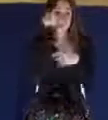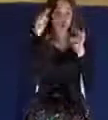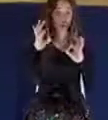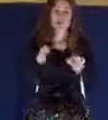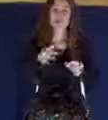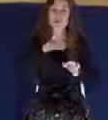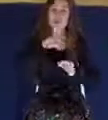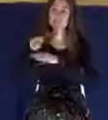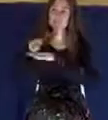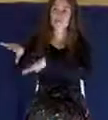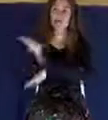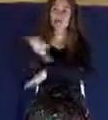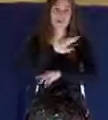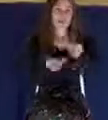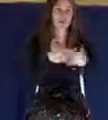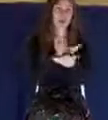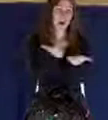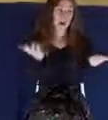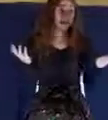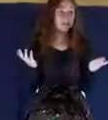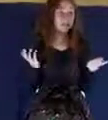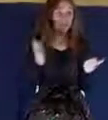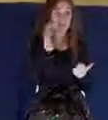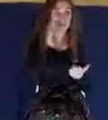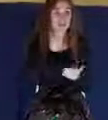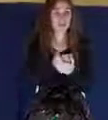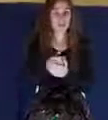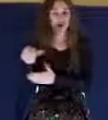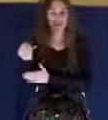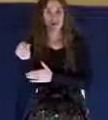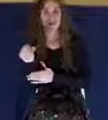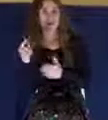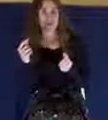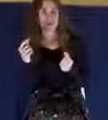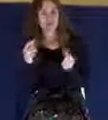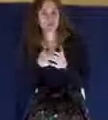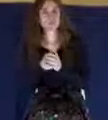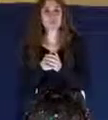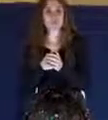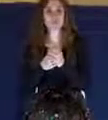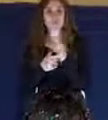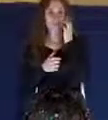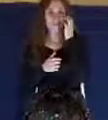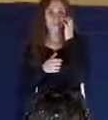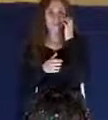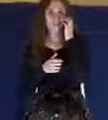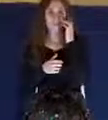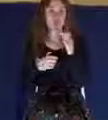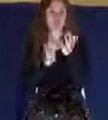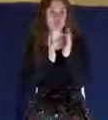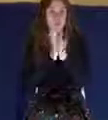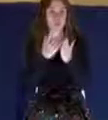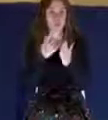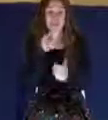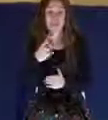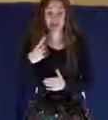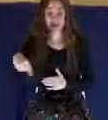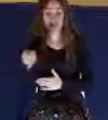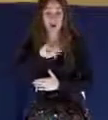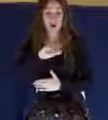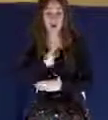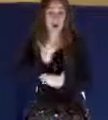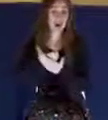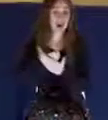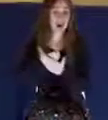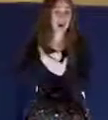us. What does Elimelech do? Look in verse number 2 at the end. It says, that, and they came into the country of Moab